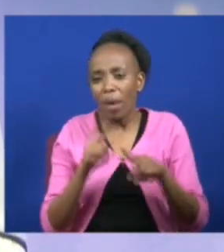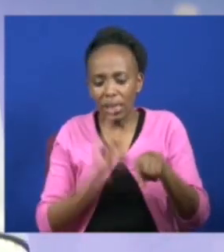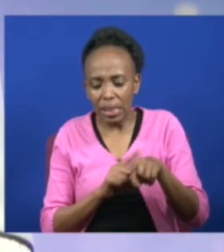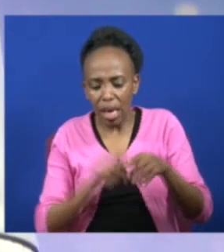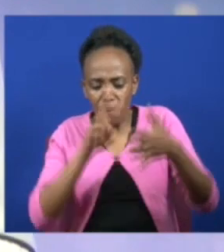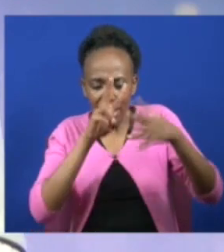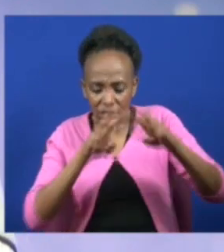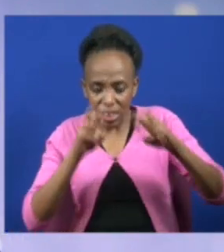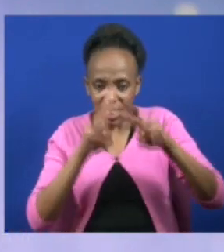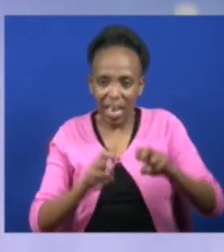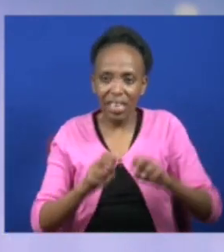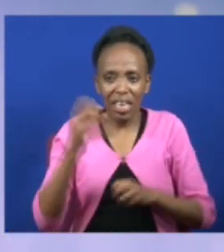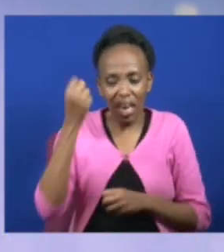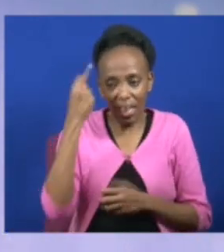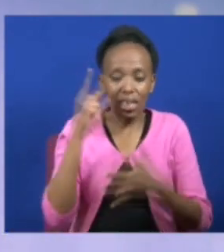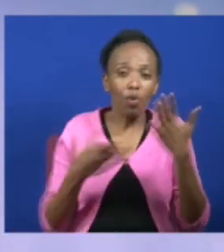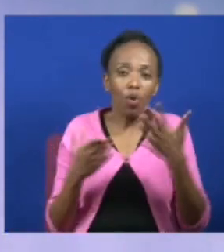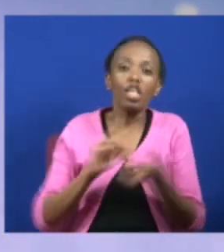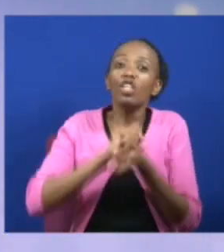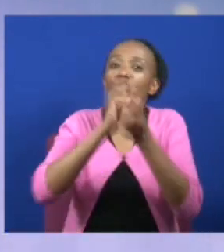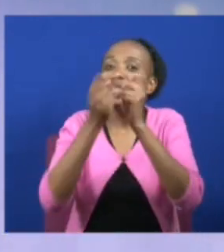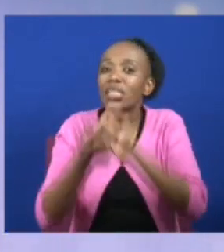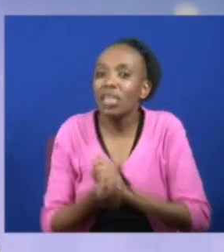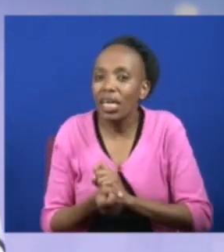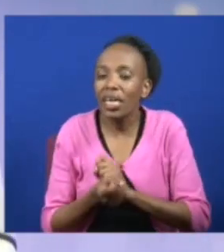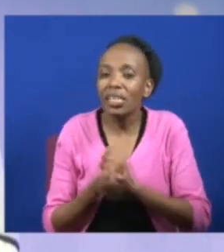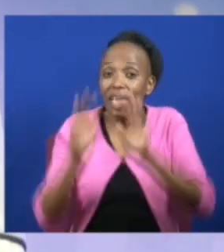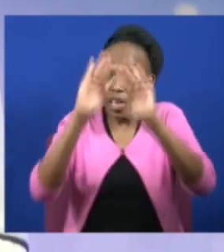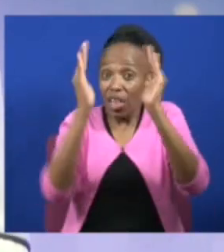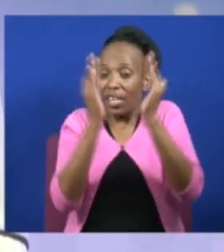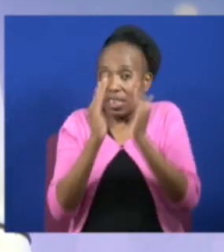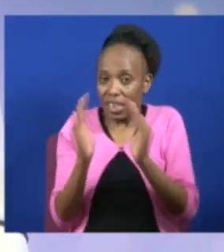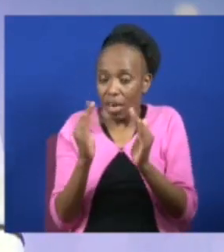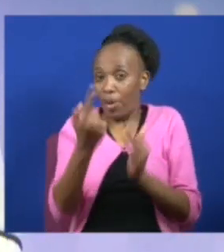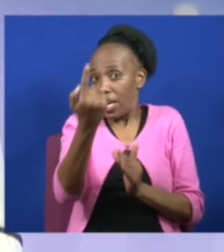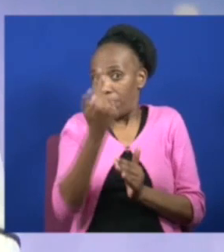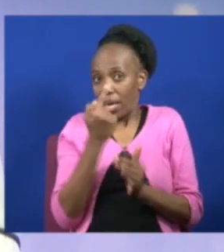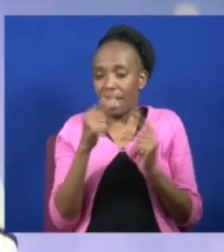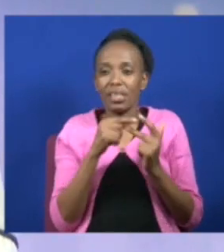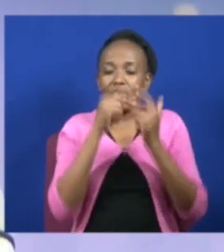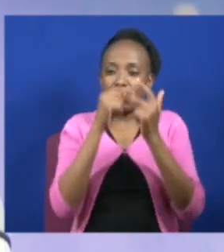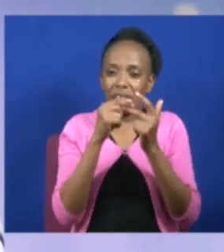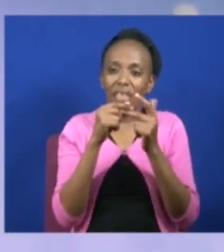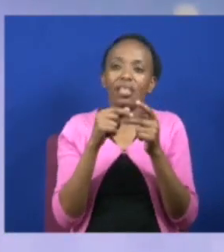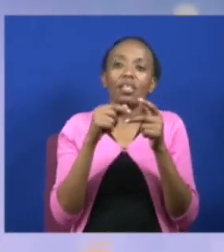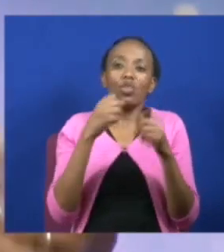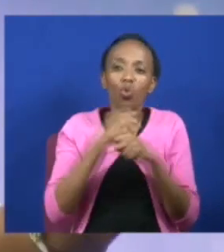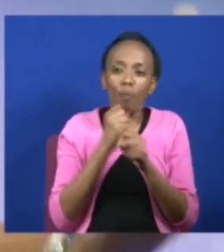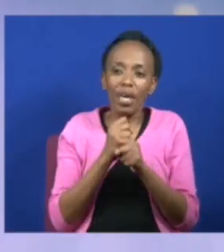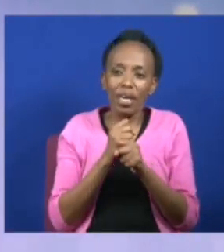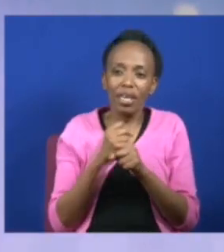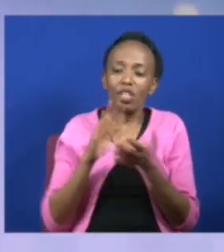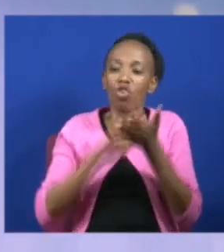in the dictionary, it said to transfigure is to change the shape and appearance, especially so as to make